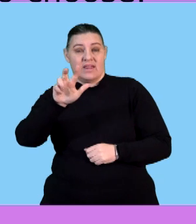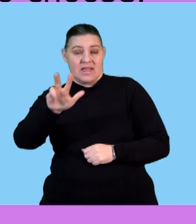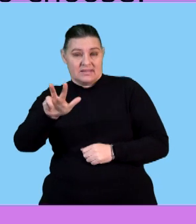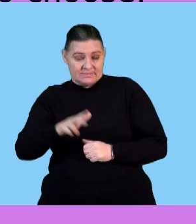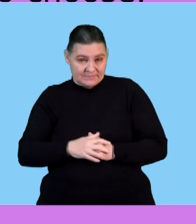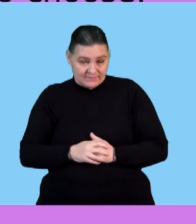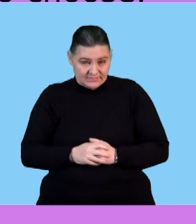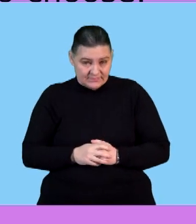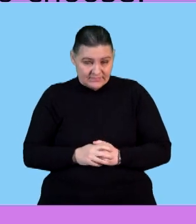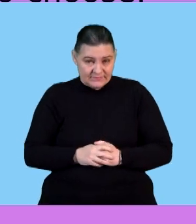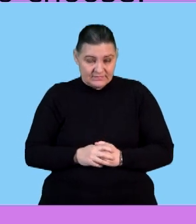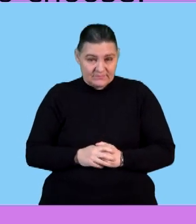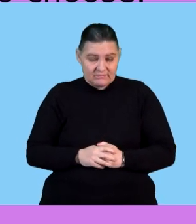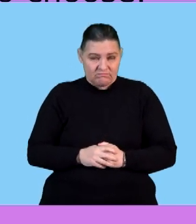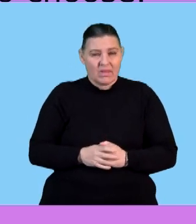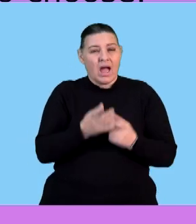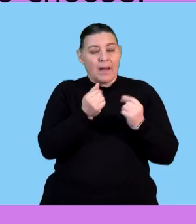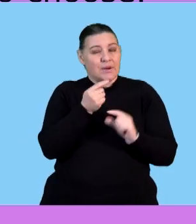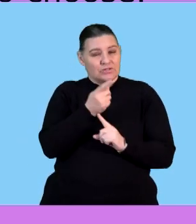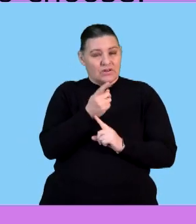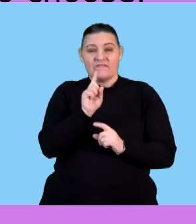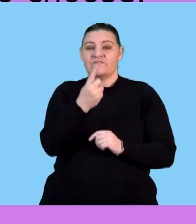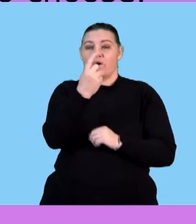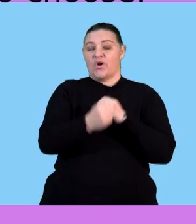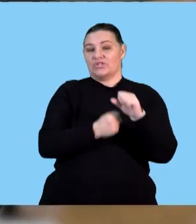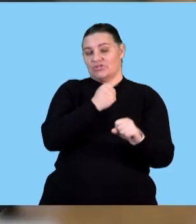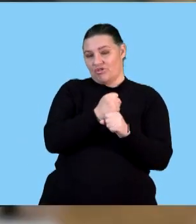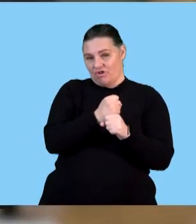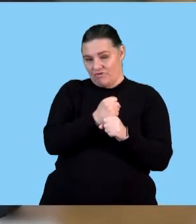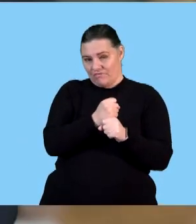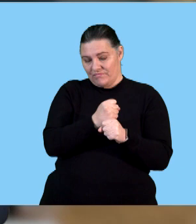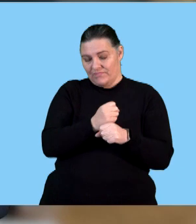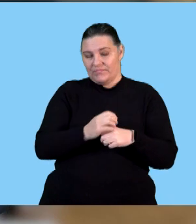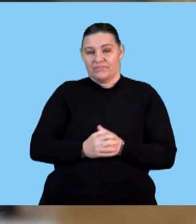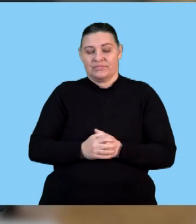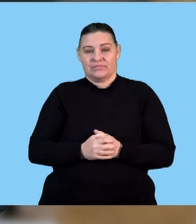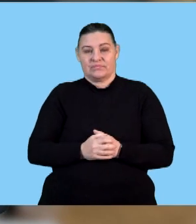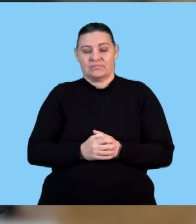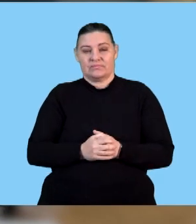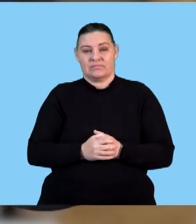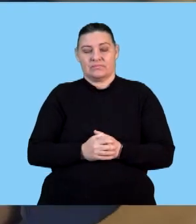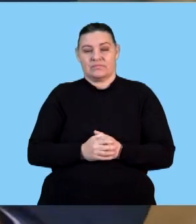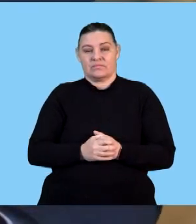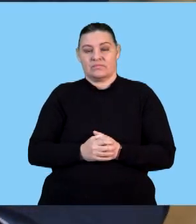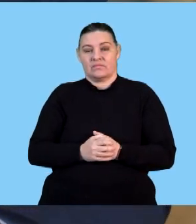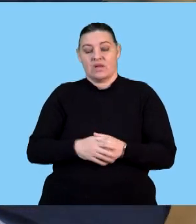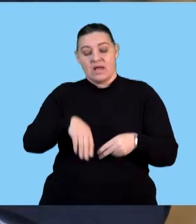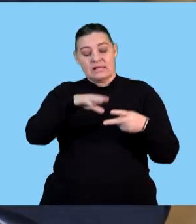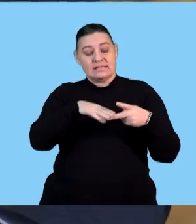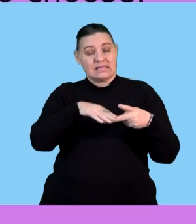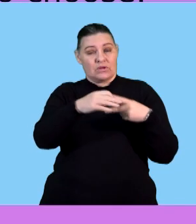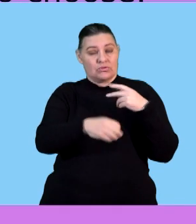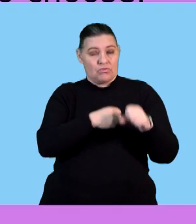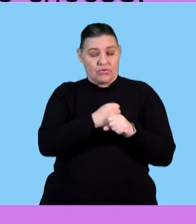12,878 Rand. And that is the amount, excuse me, in the account at the end of the first year. Let's look at the second